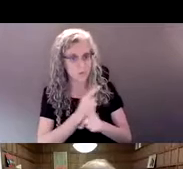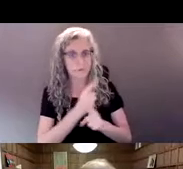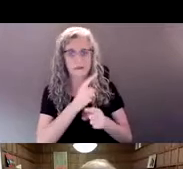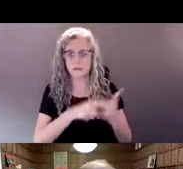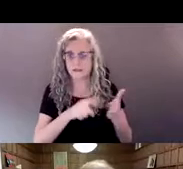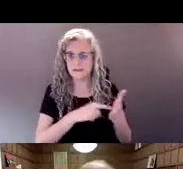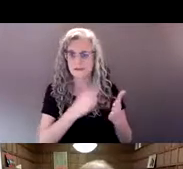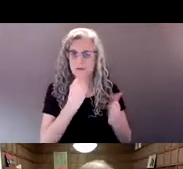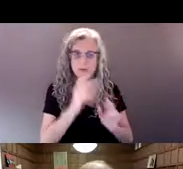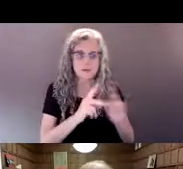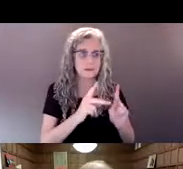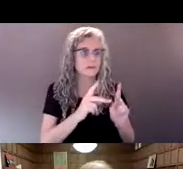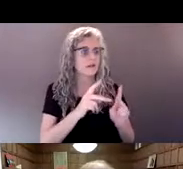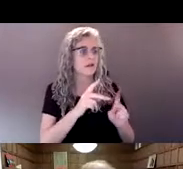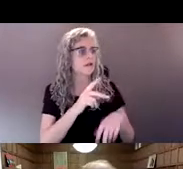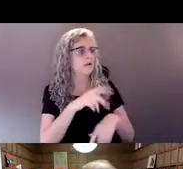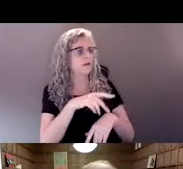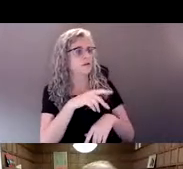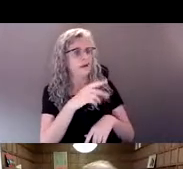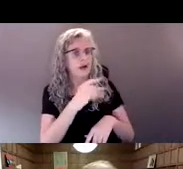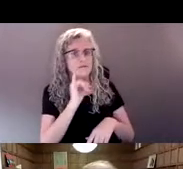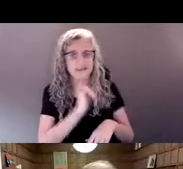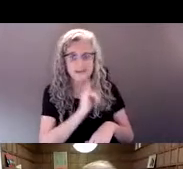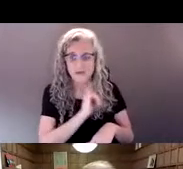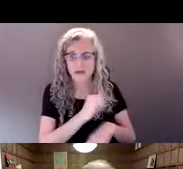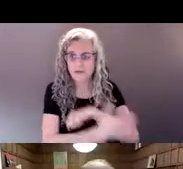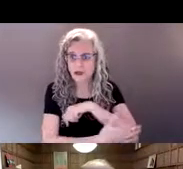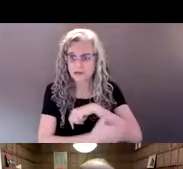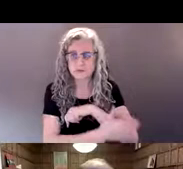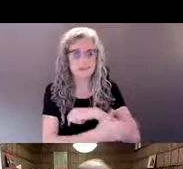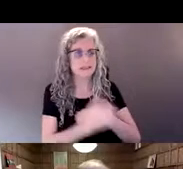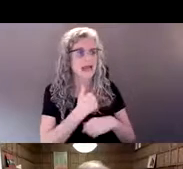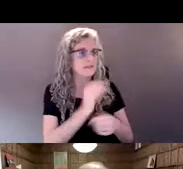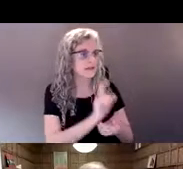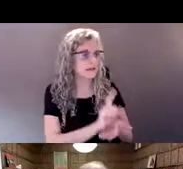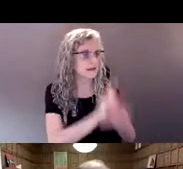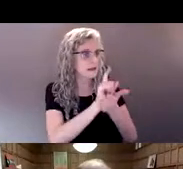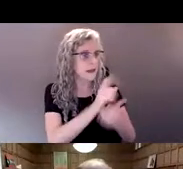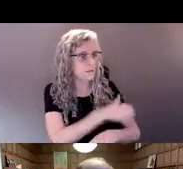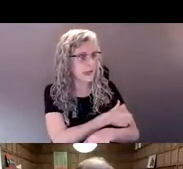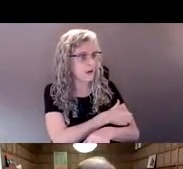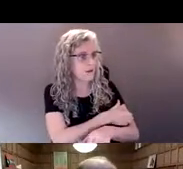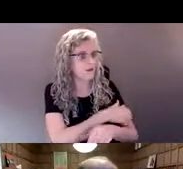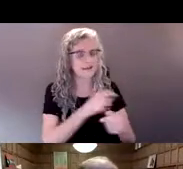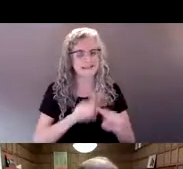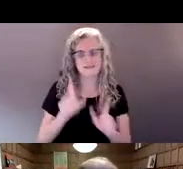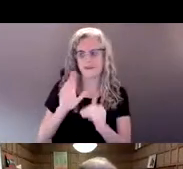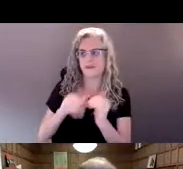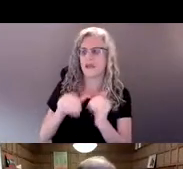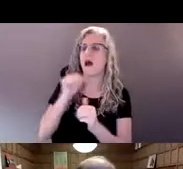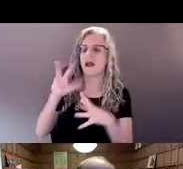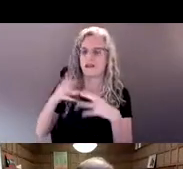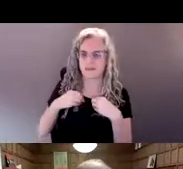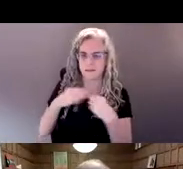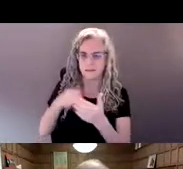as privileged agents of power in a world of inequality on the one hand, and unacceptable anti-Semitism on the other.